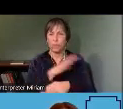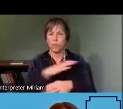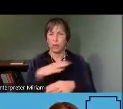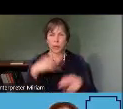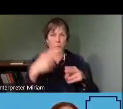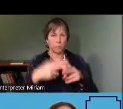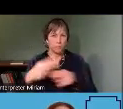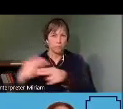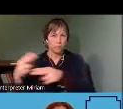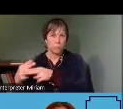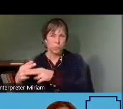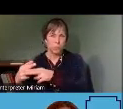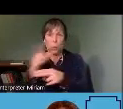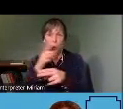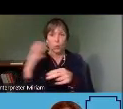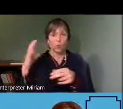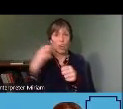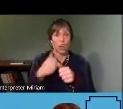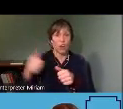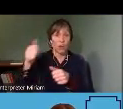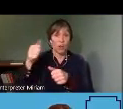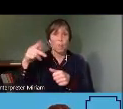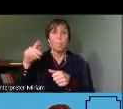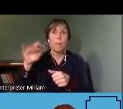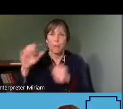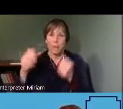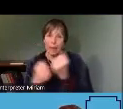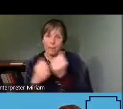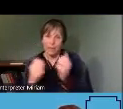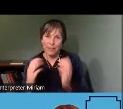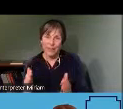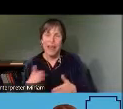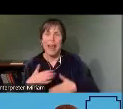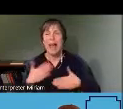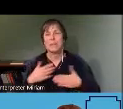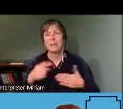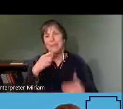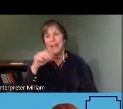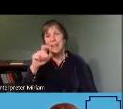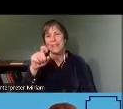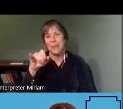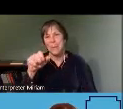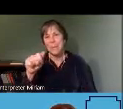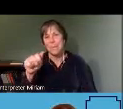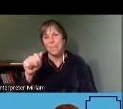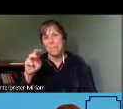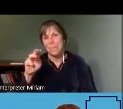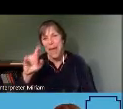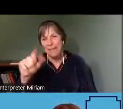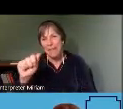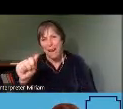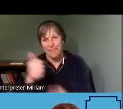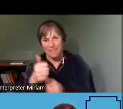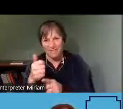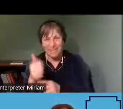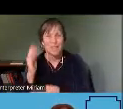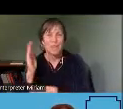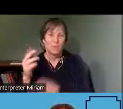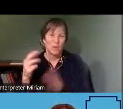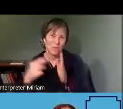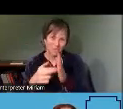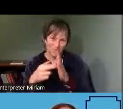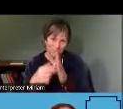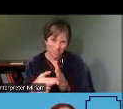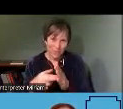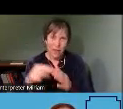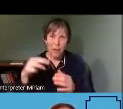public advocate um we are very happy to say jamela is you know representing the public advocate as the ex officio member here and